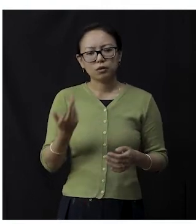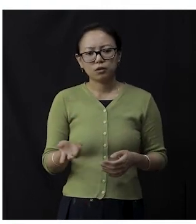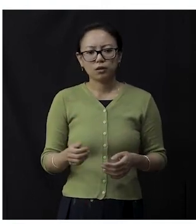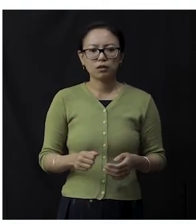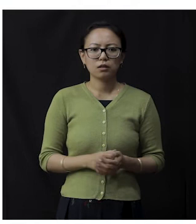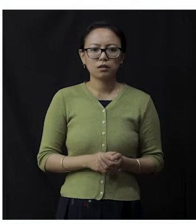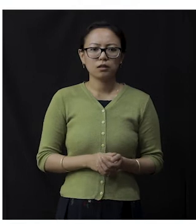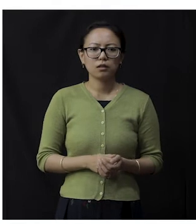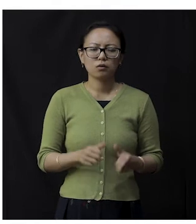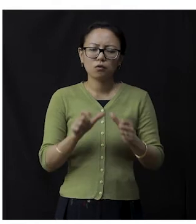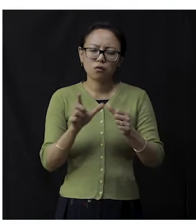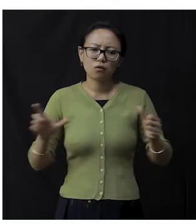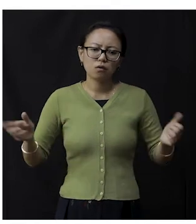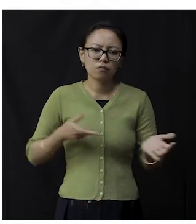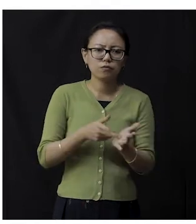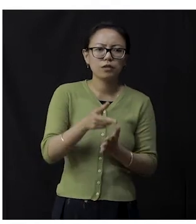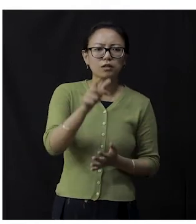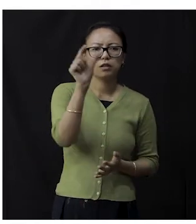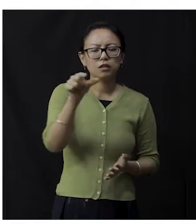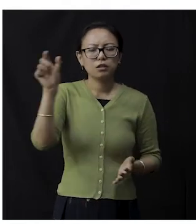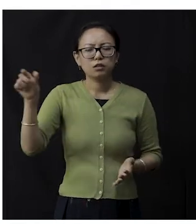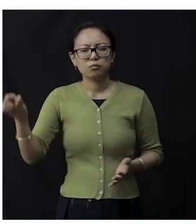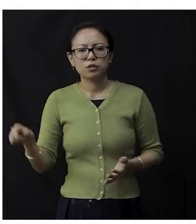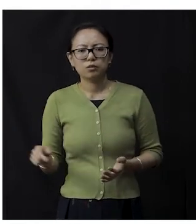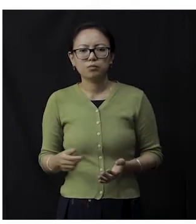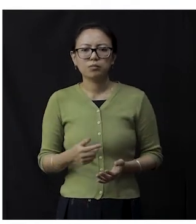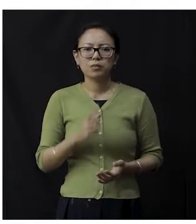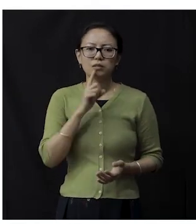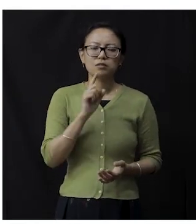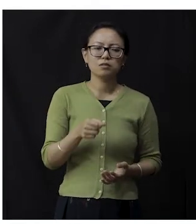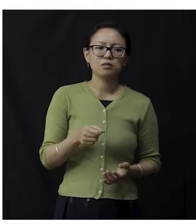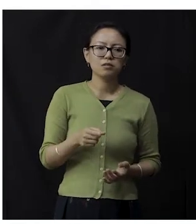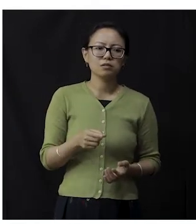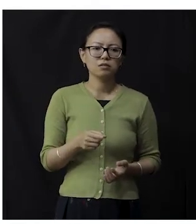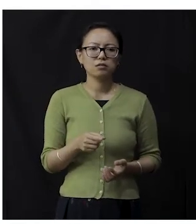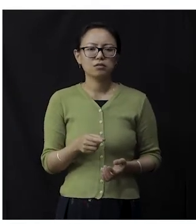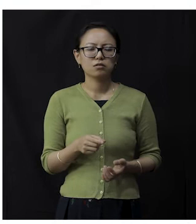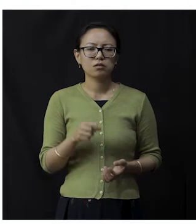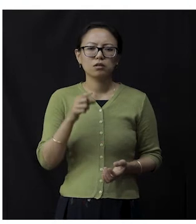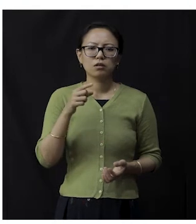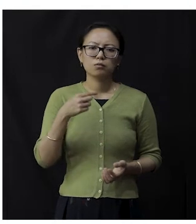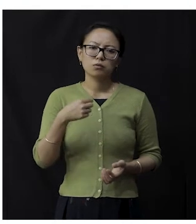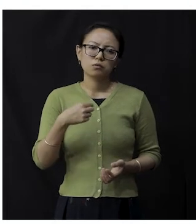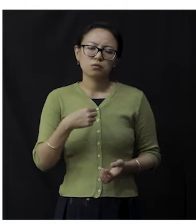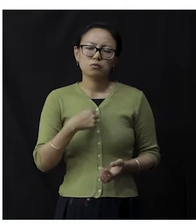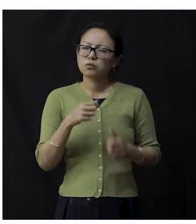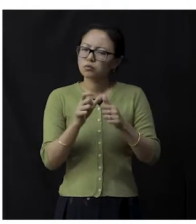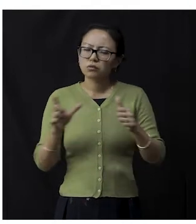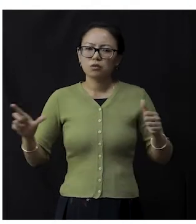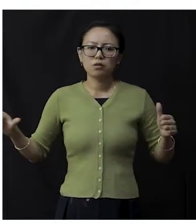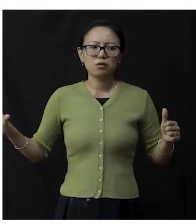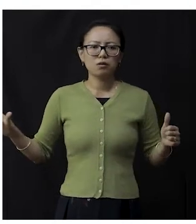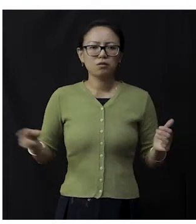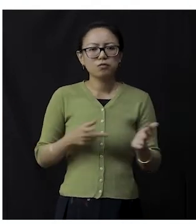We painted your house on the outside. We put carrots in your field. We painted it on the inside